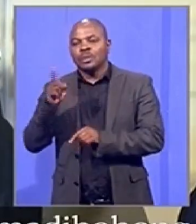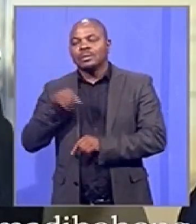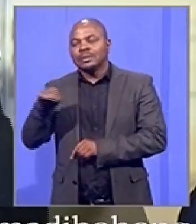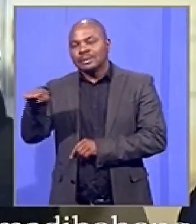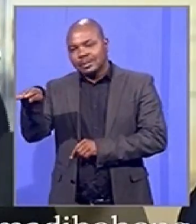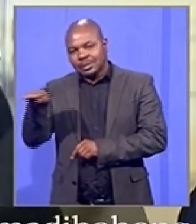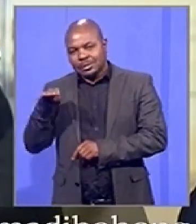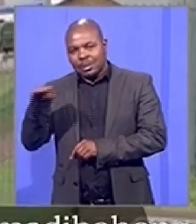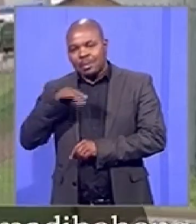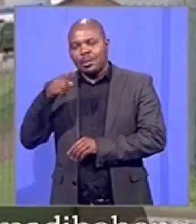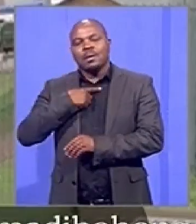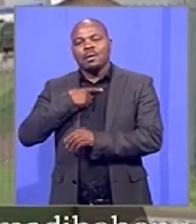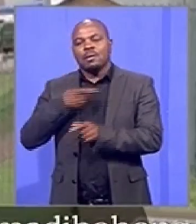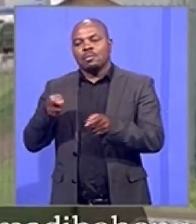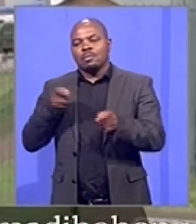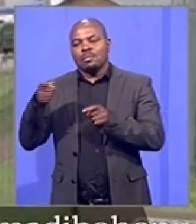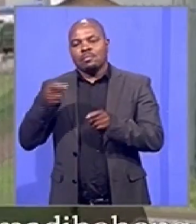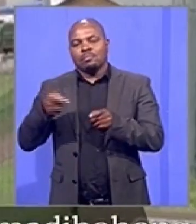Border Post Authority.